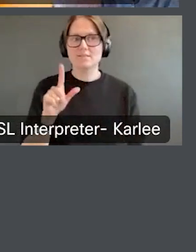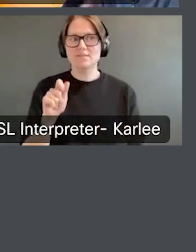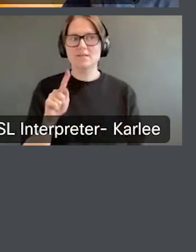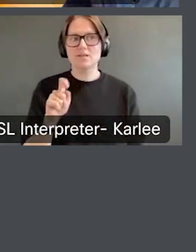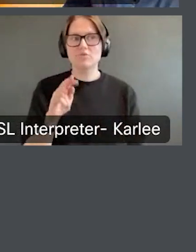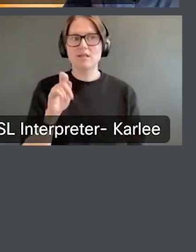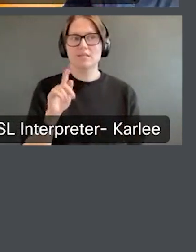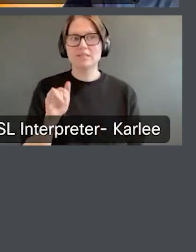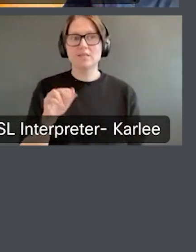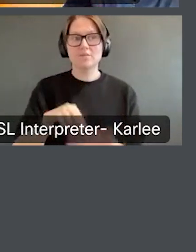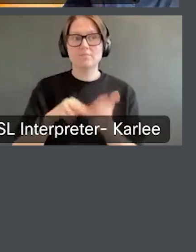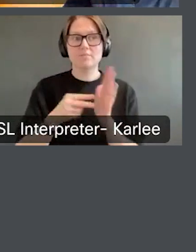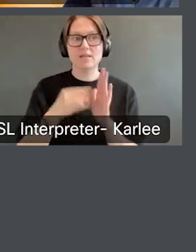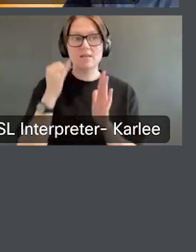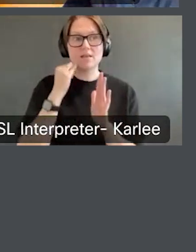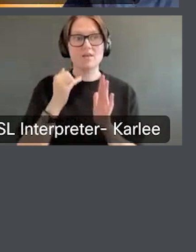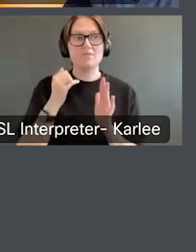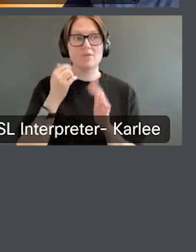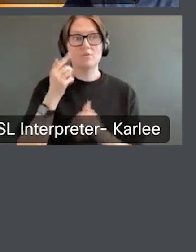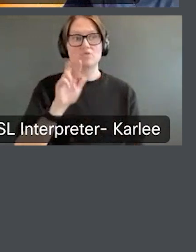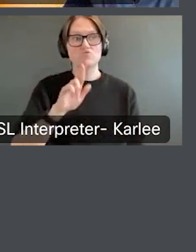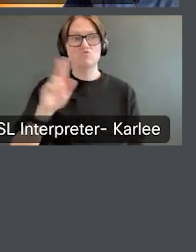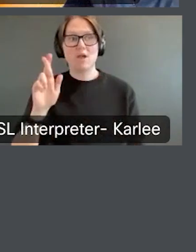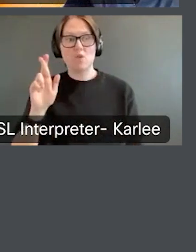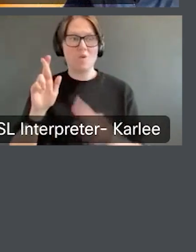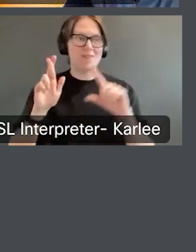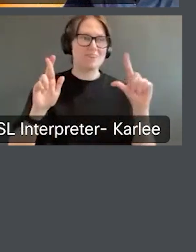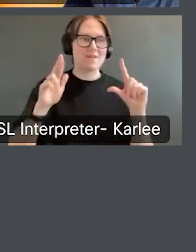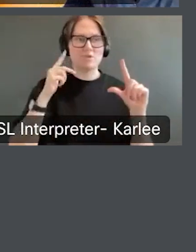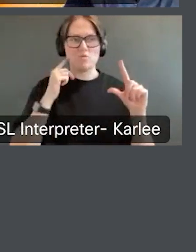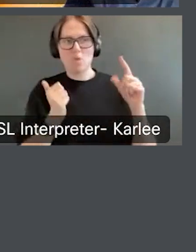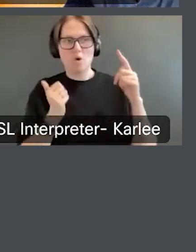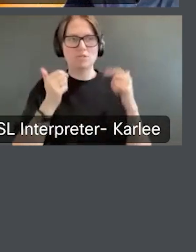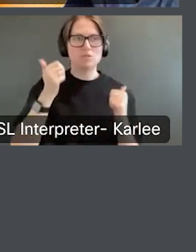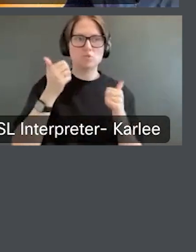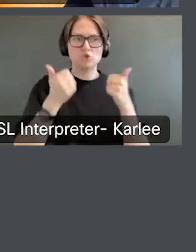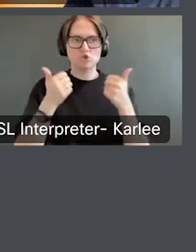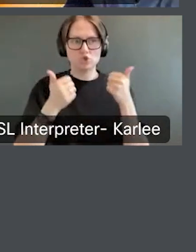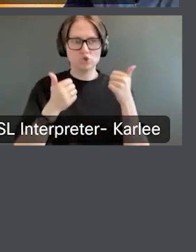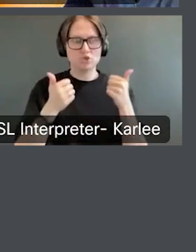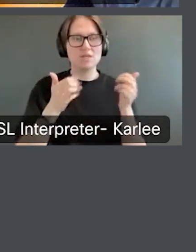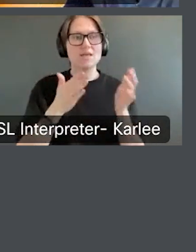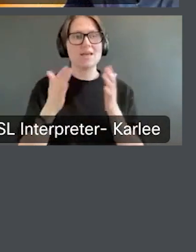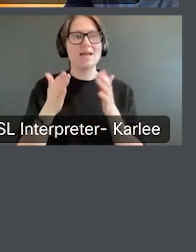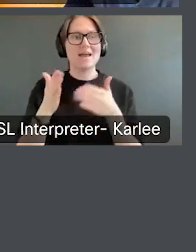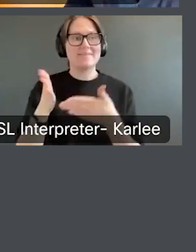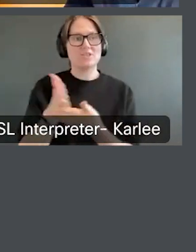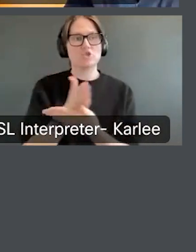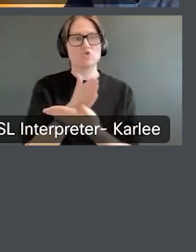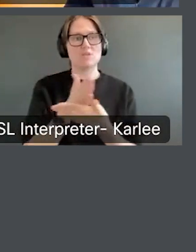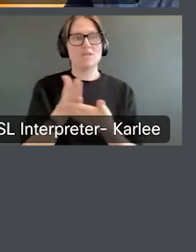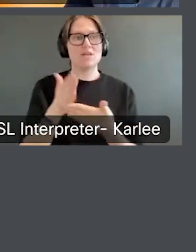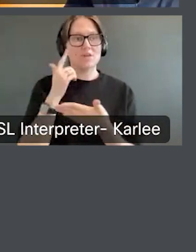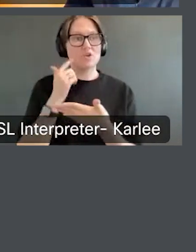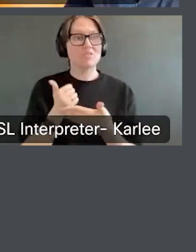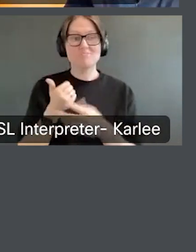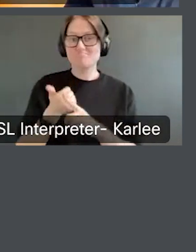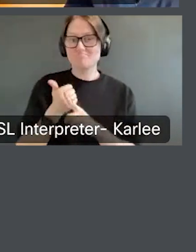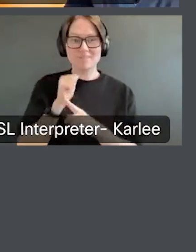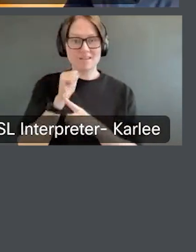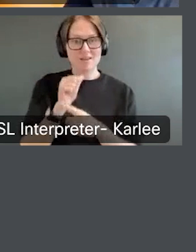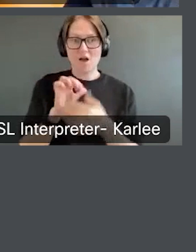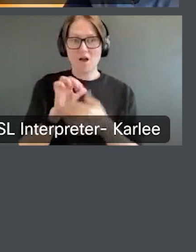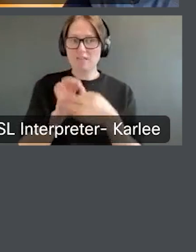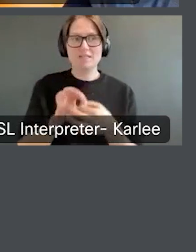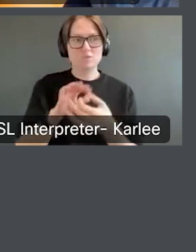right ear or the left ear, and the degree of hearing loss were not related to academic progress.